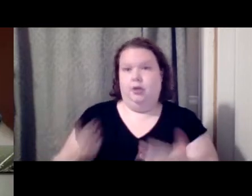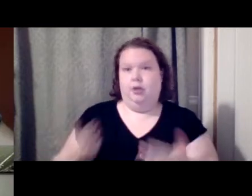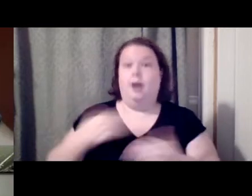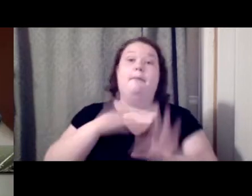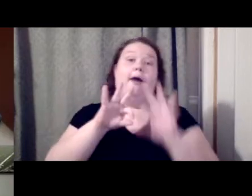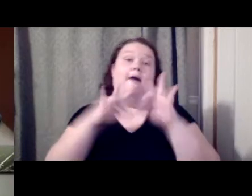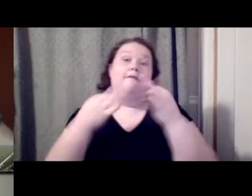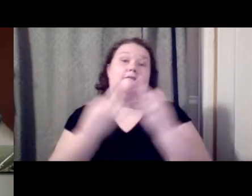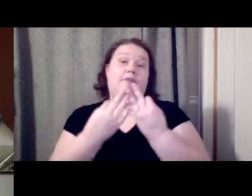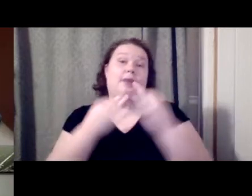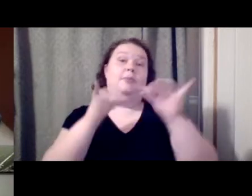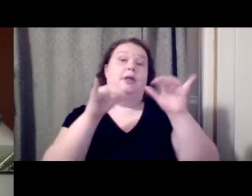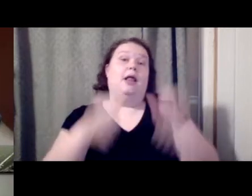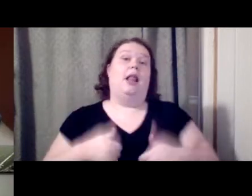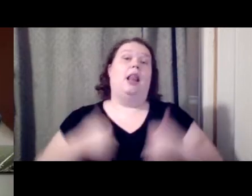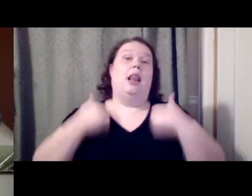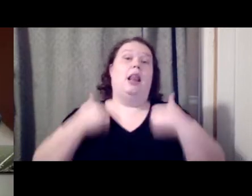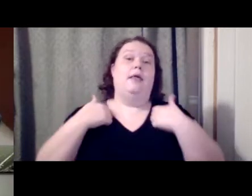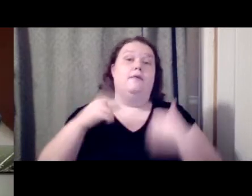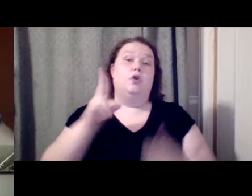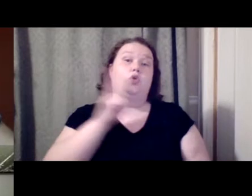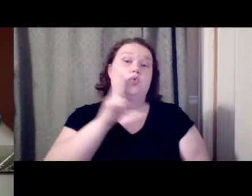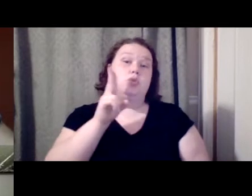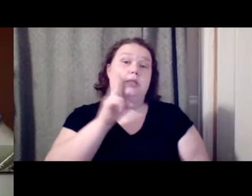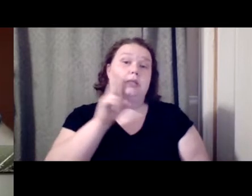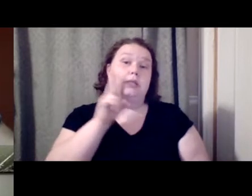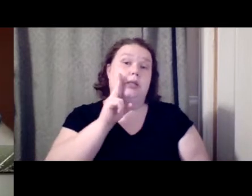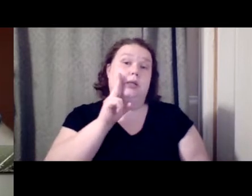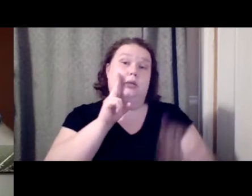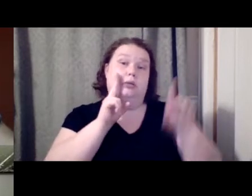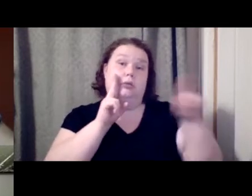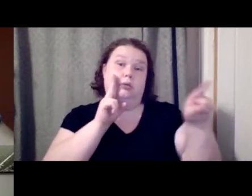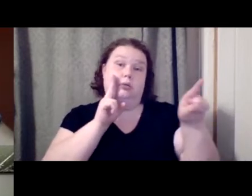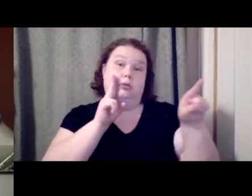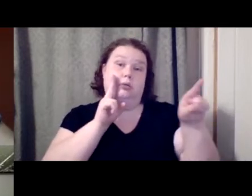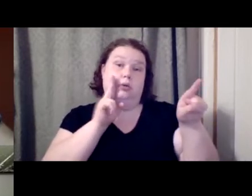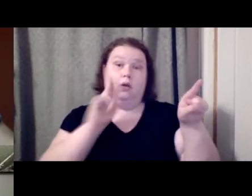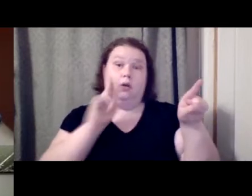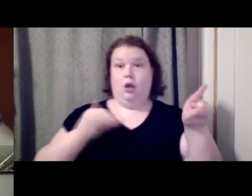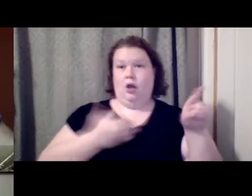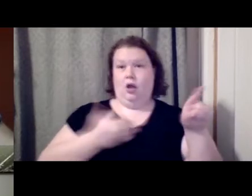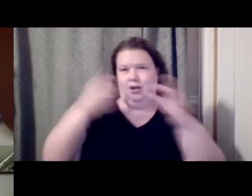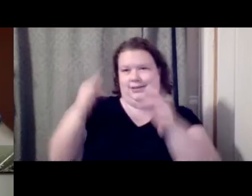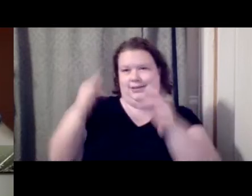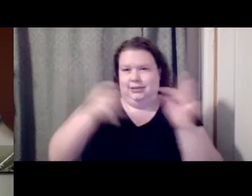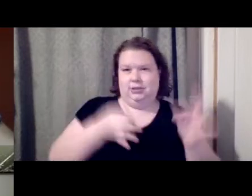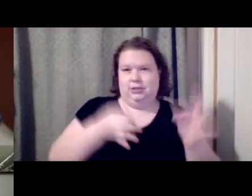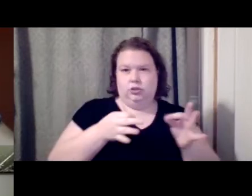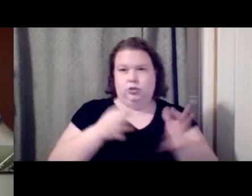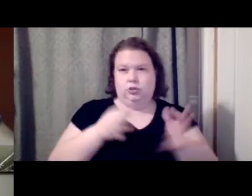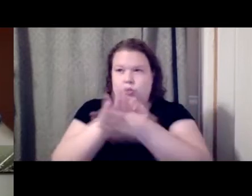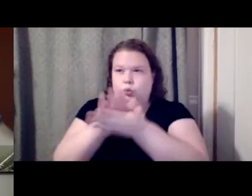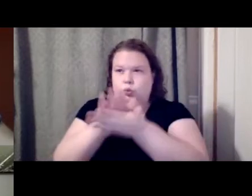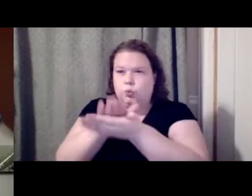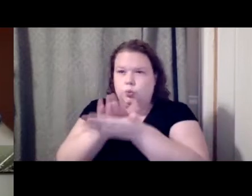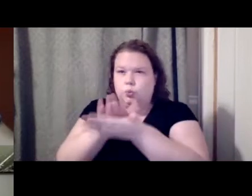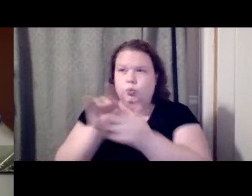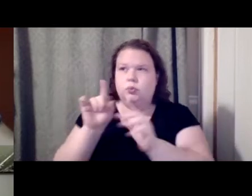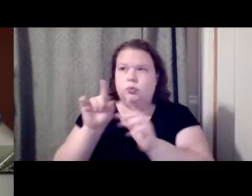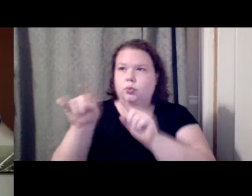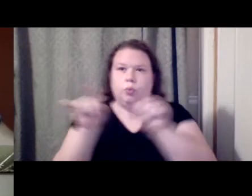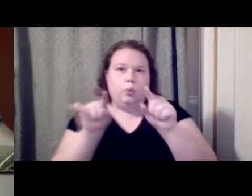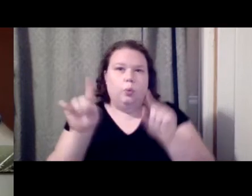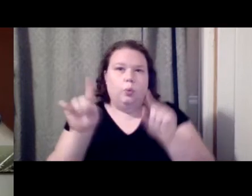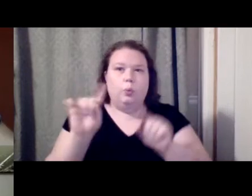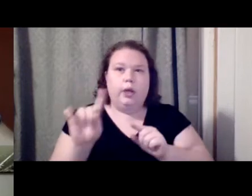the decisions we've made on where we live have the schools and the quality of the school district had a huge